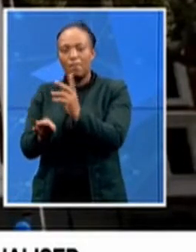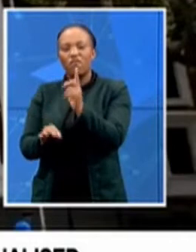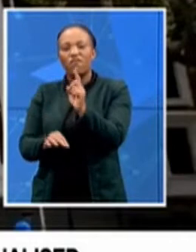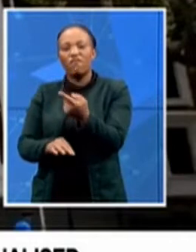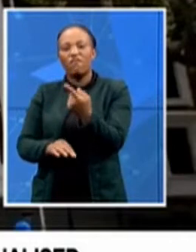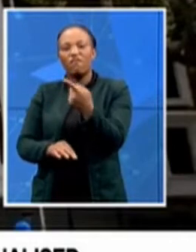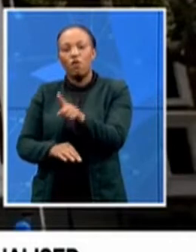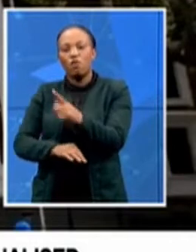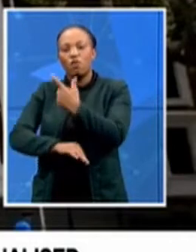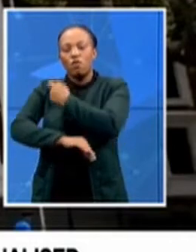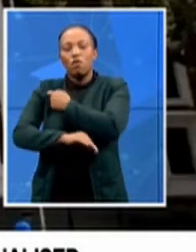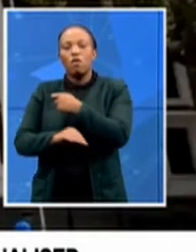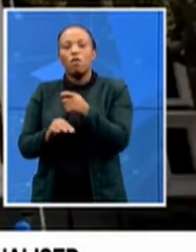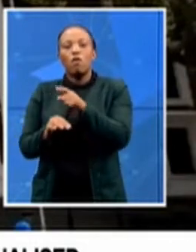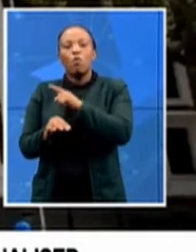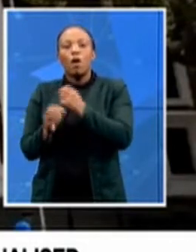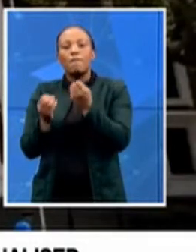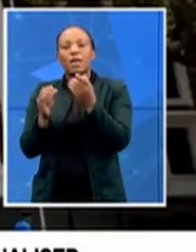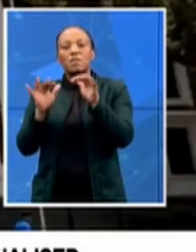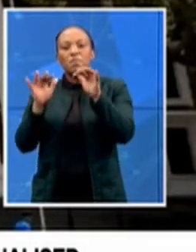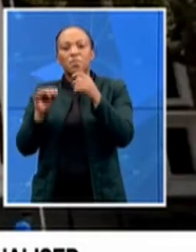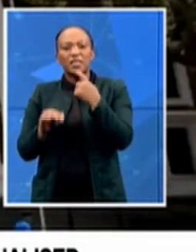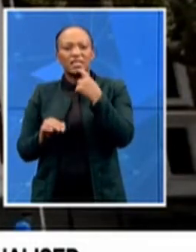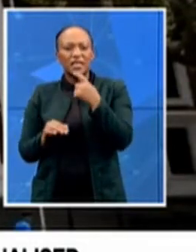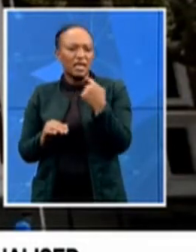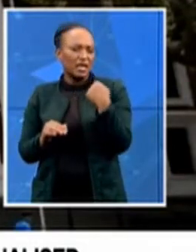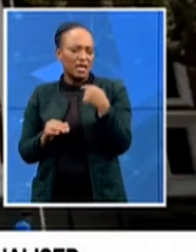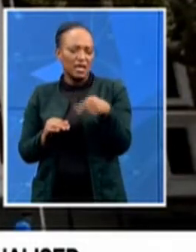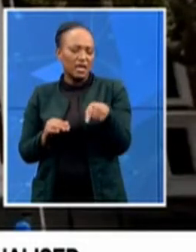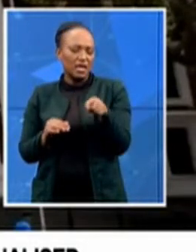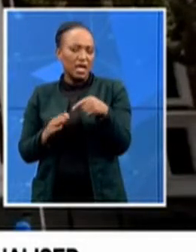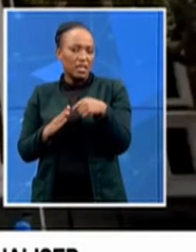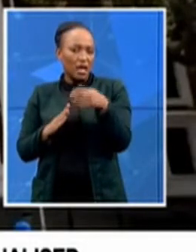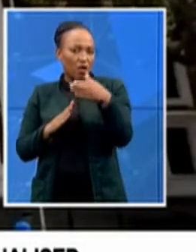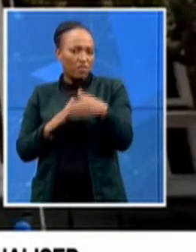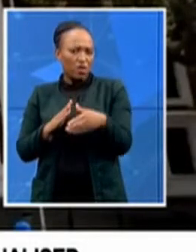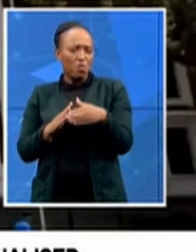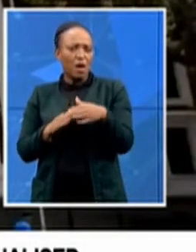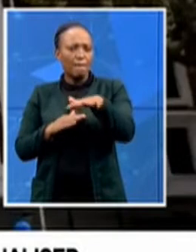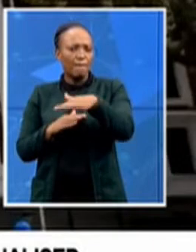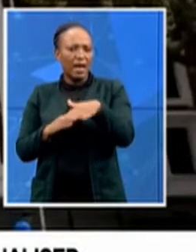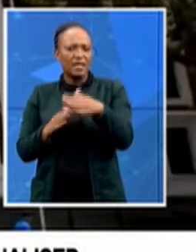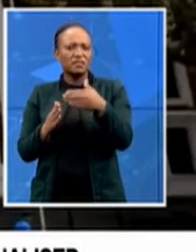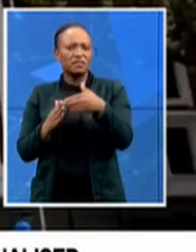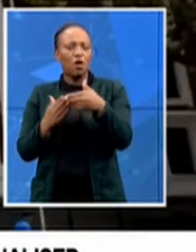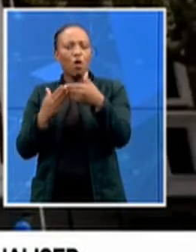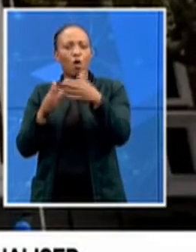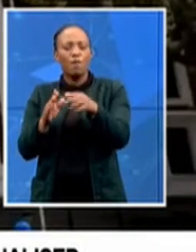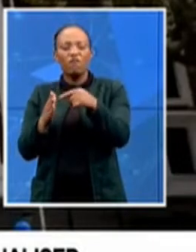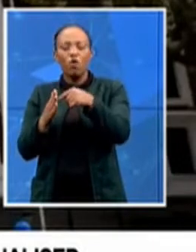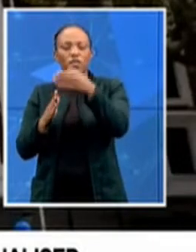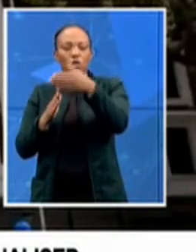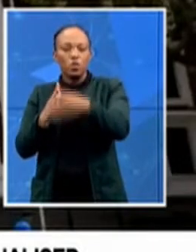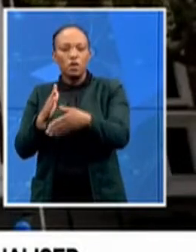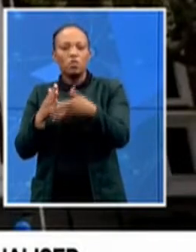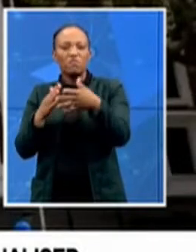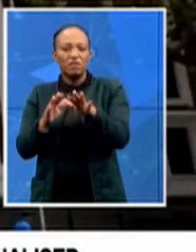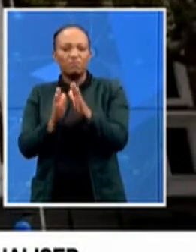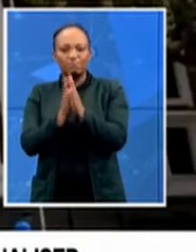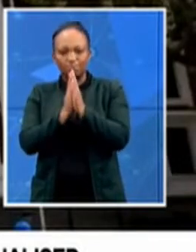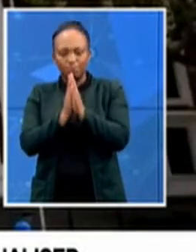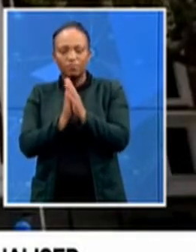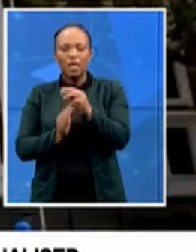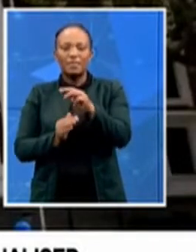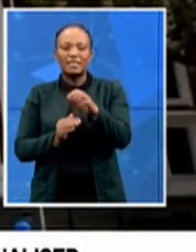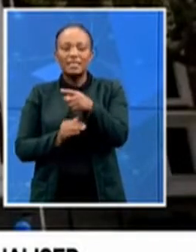mafelelong a beke mafelo a rena ga a bule re boletse le badirisane ba rena ba di-province gore mafelo a bulege gore batho ba kgone go